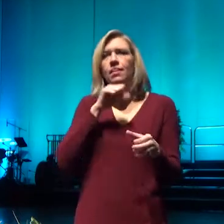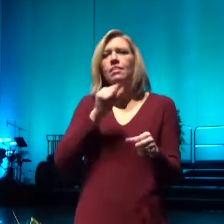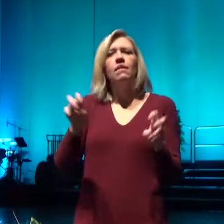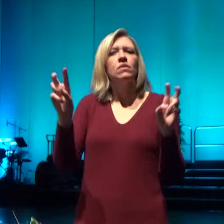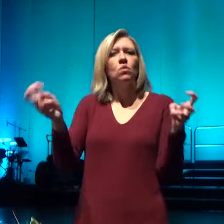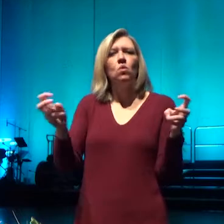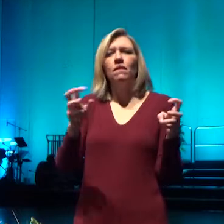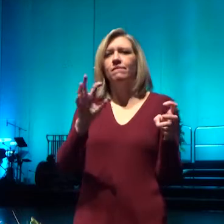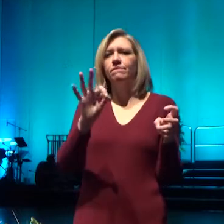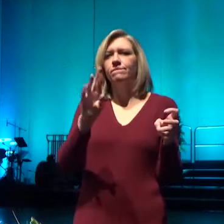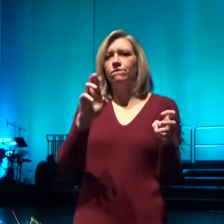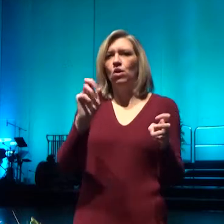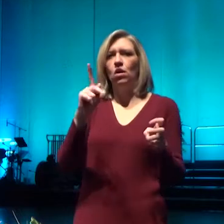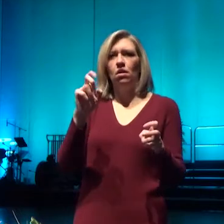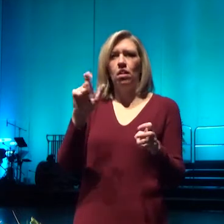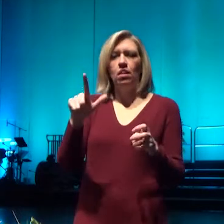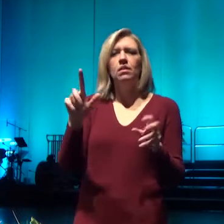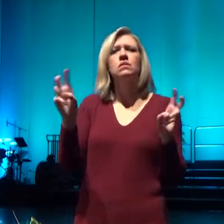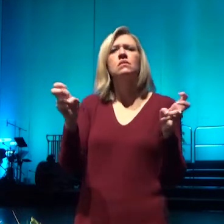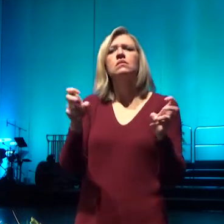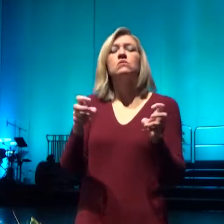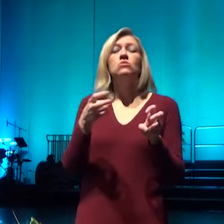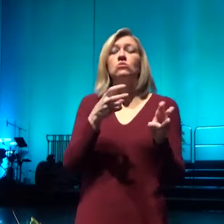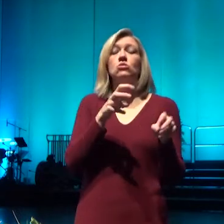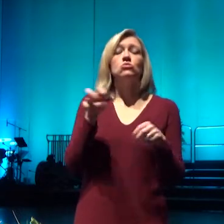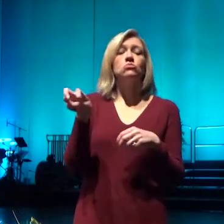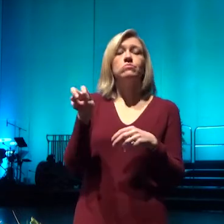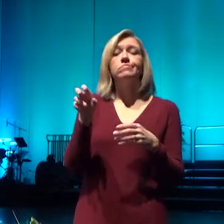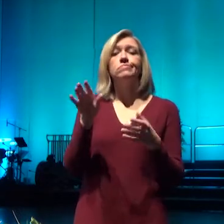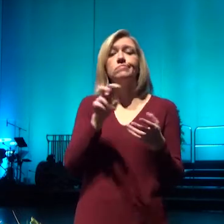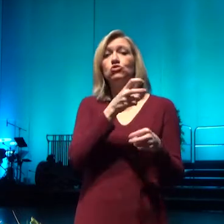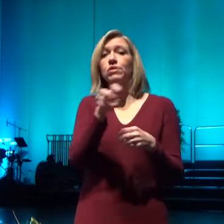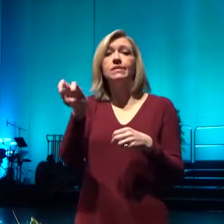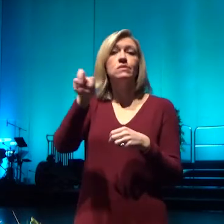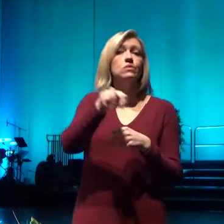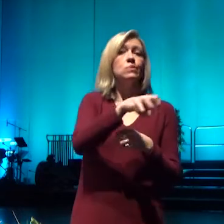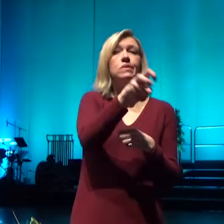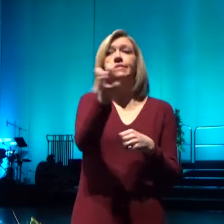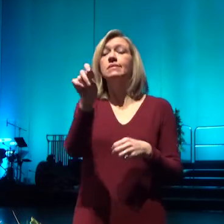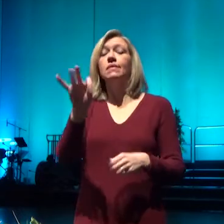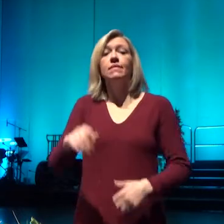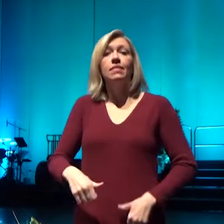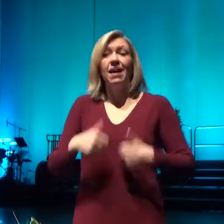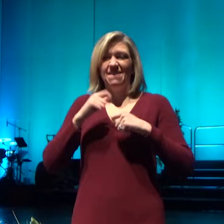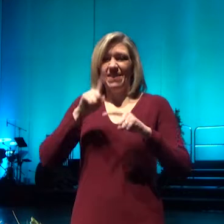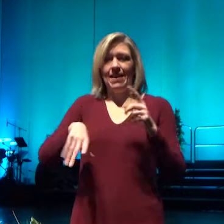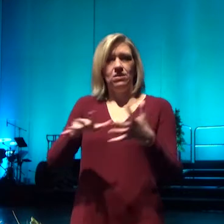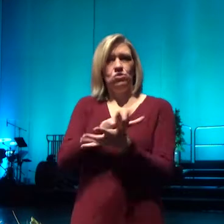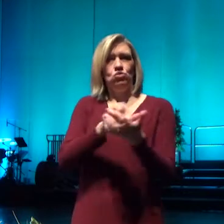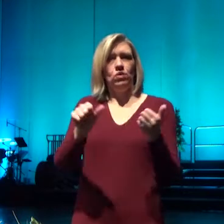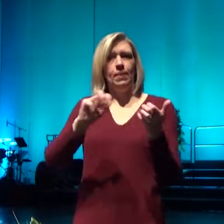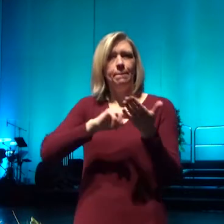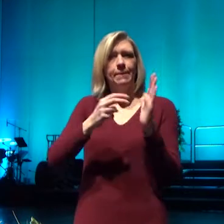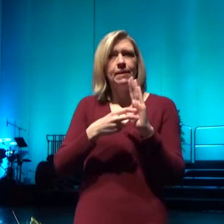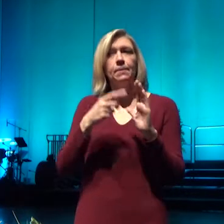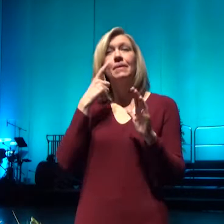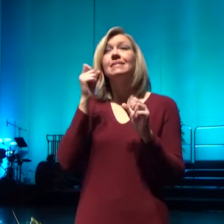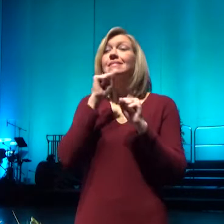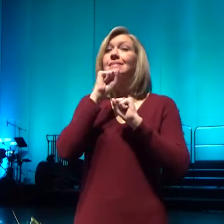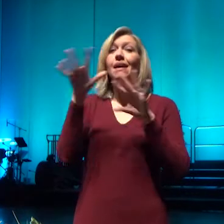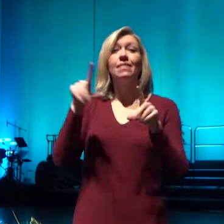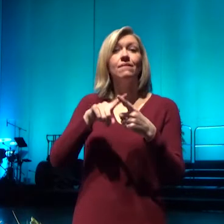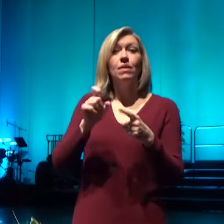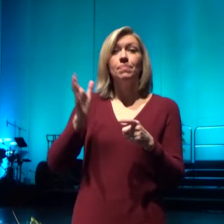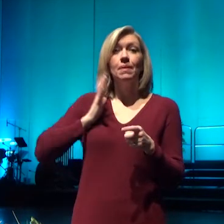Frankl said it. He said, "The transitoriness of life cannot destroy its meaning because nothing from the past is